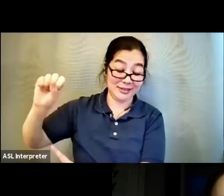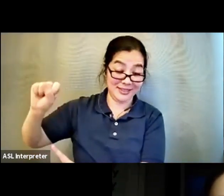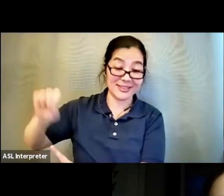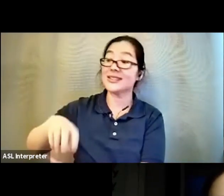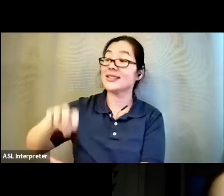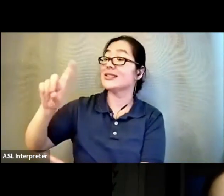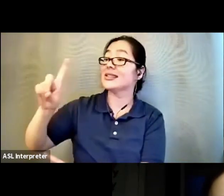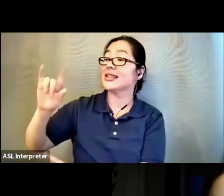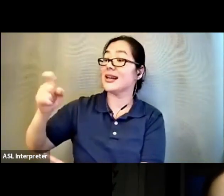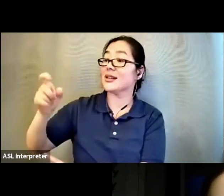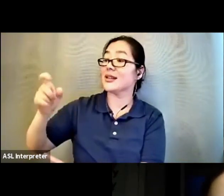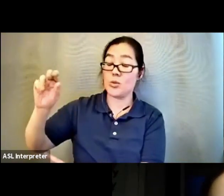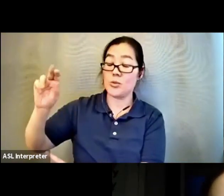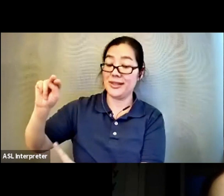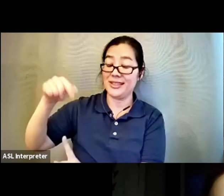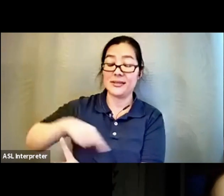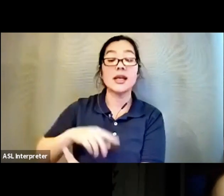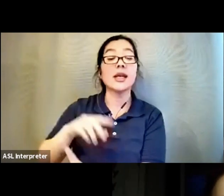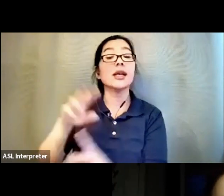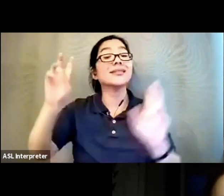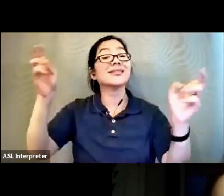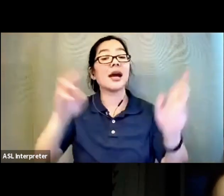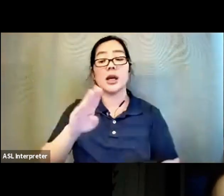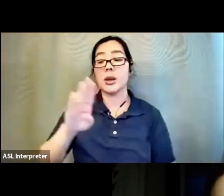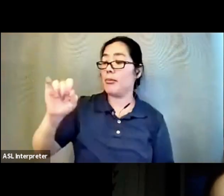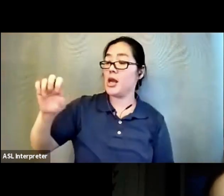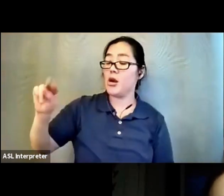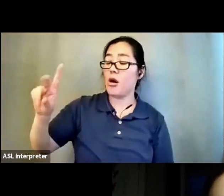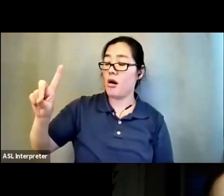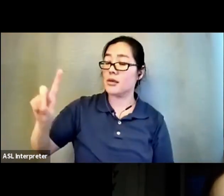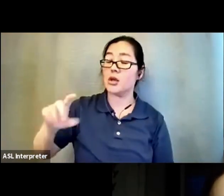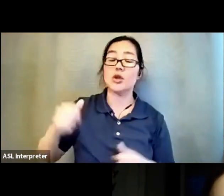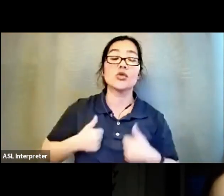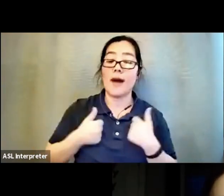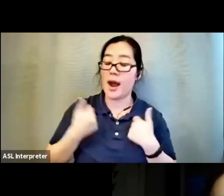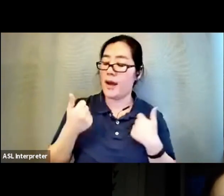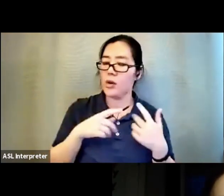EJERIS Beyond Survival, Strategies and Stories from the Transformative Justice Movement.